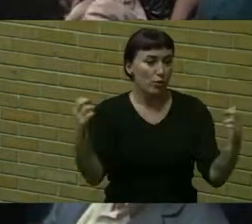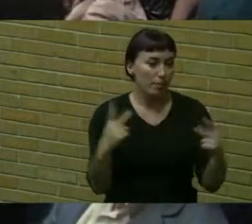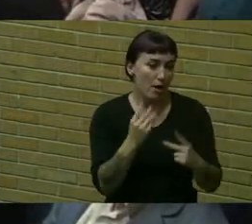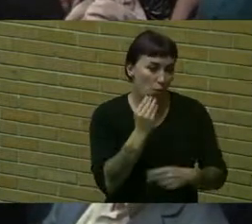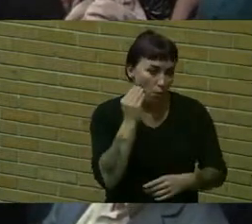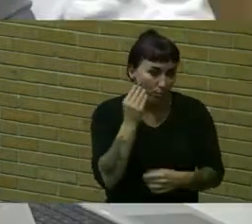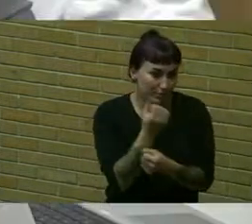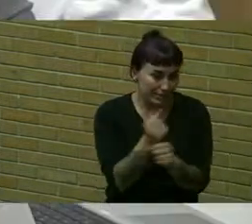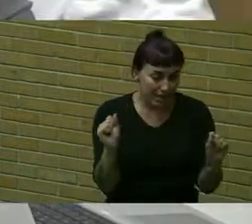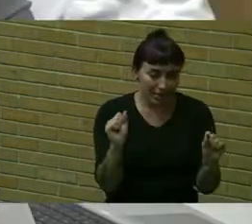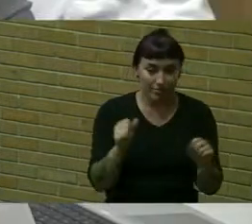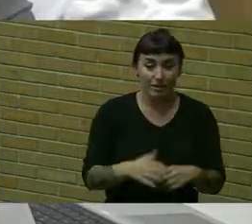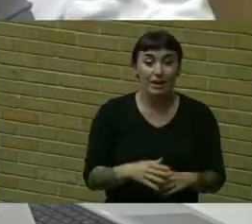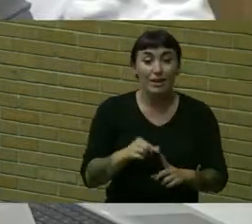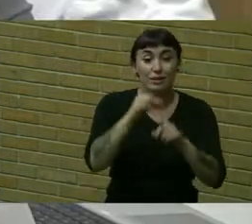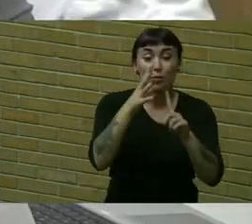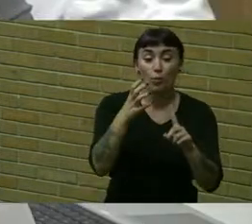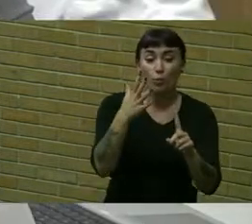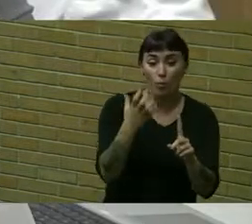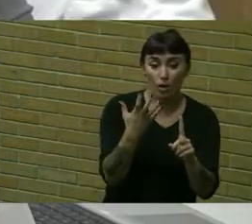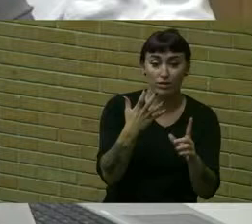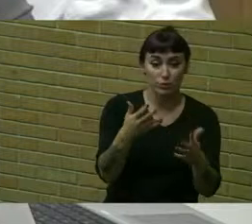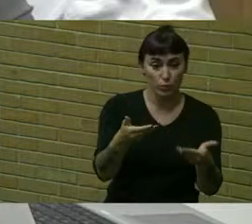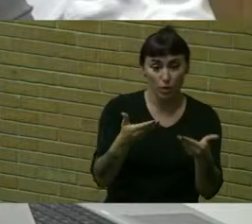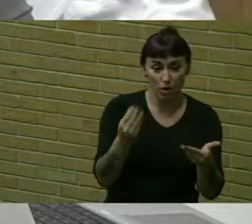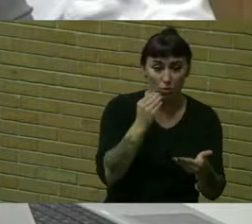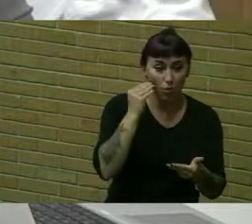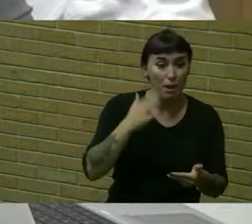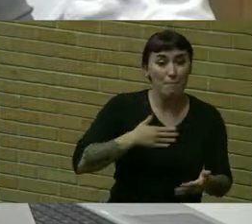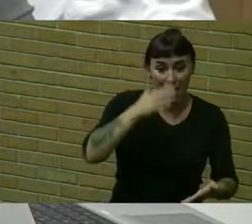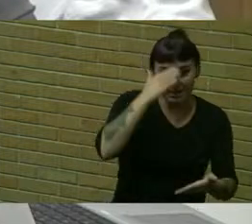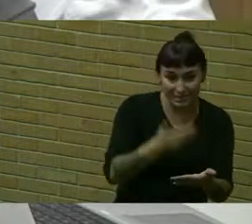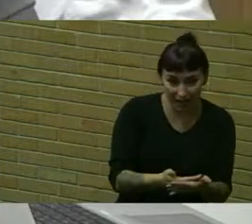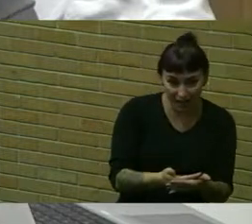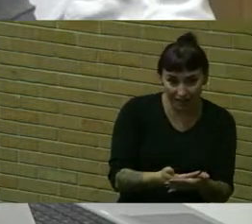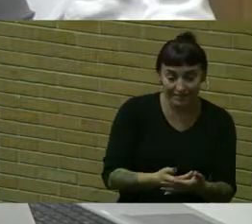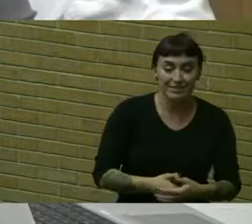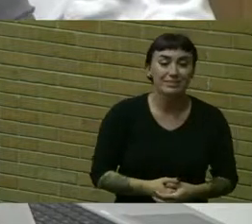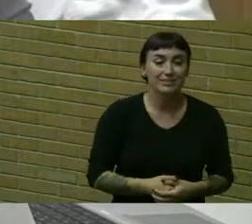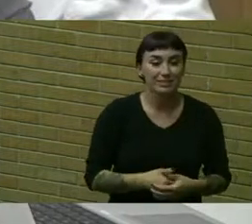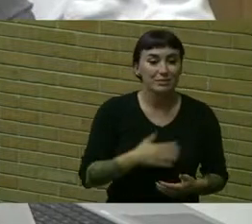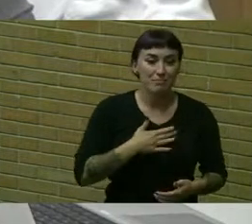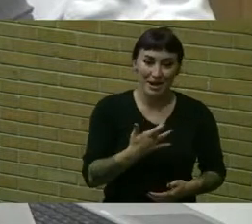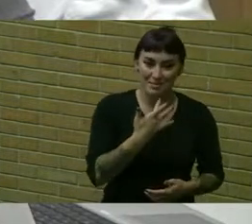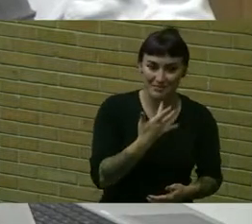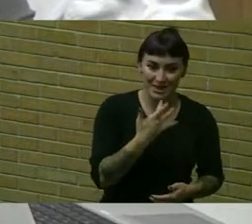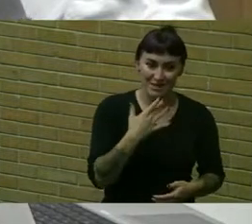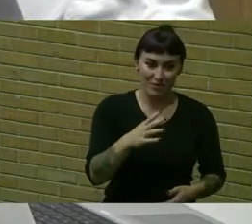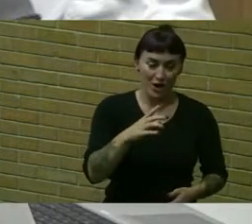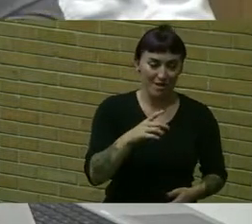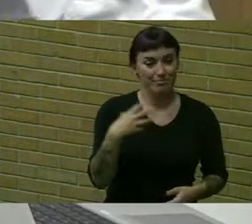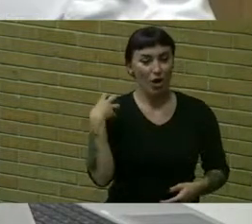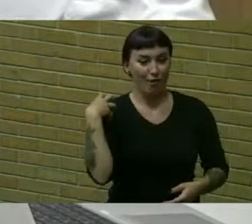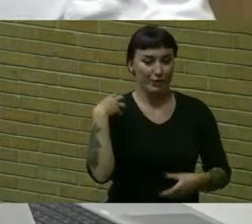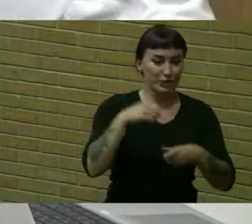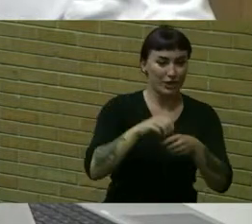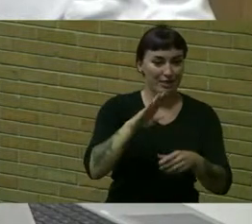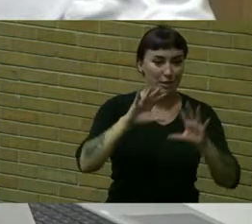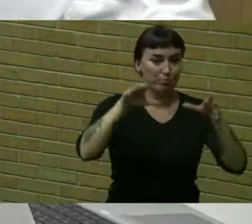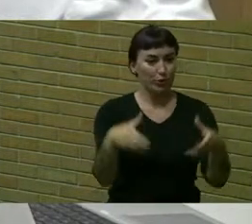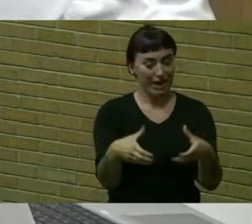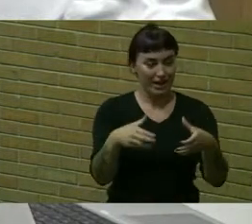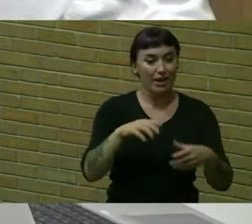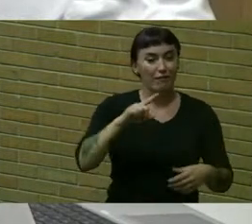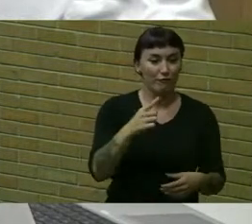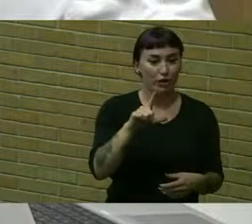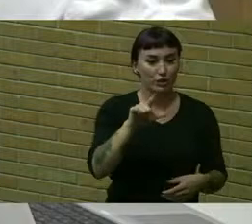safe. And I especially want to welcome home my son, my favorite officer in the brigade, First